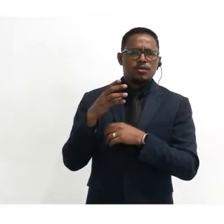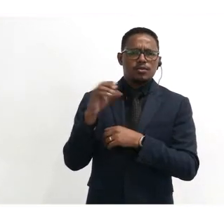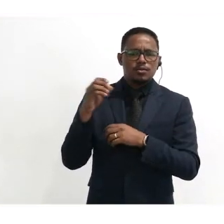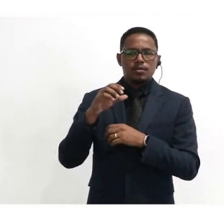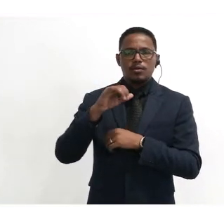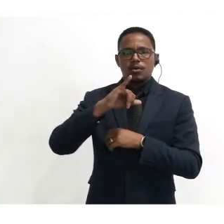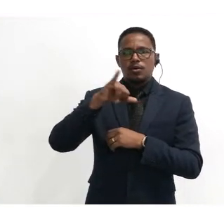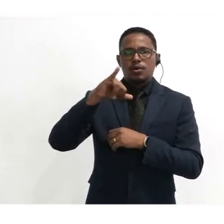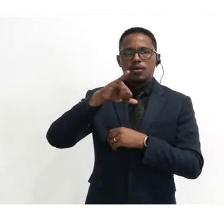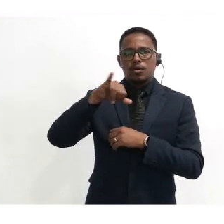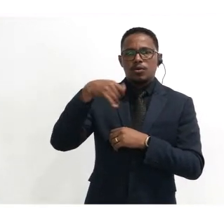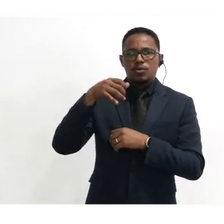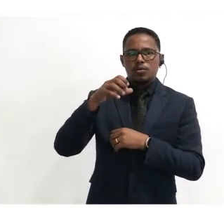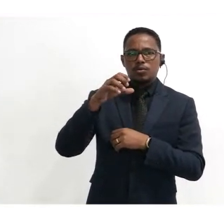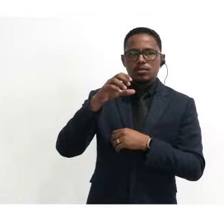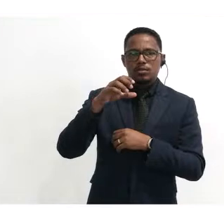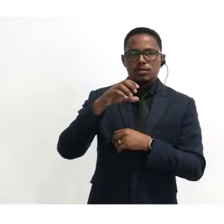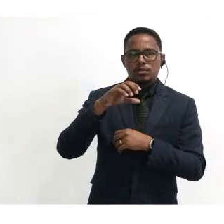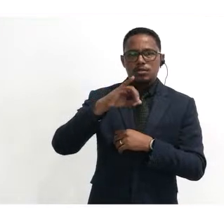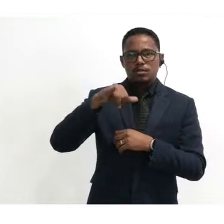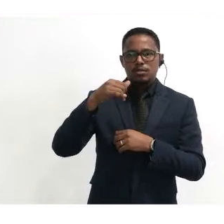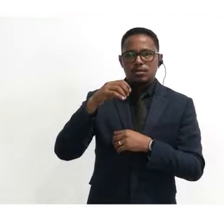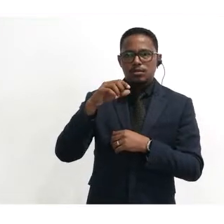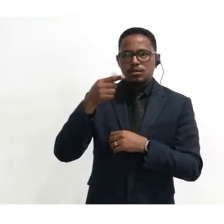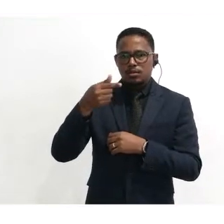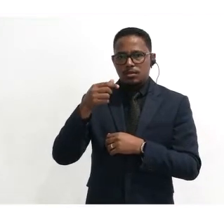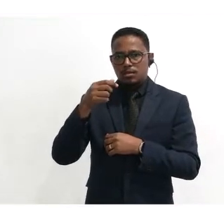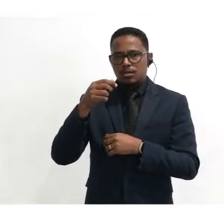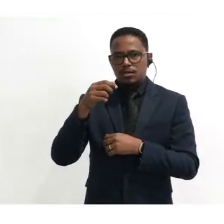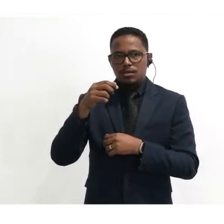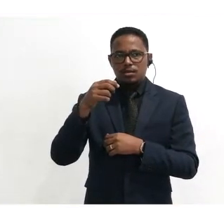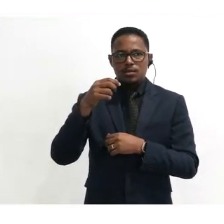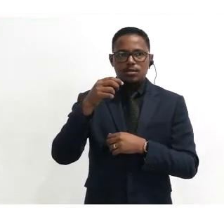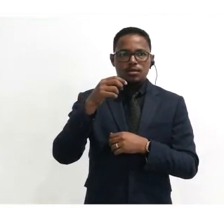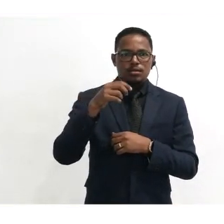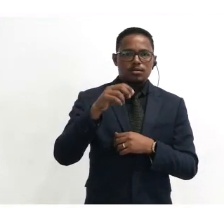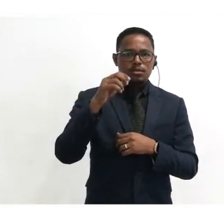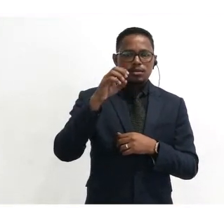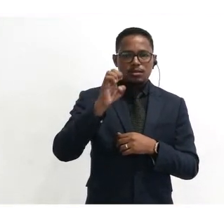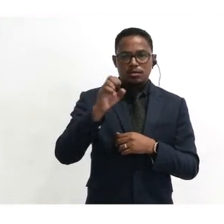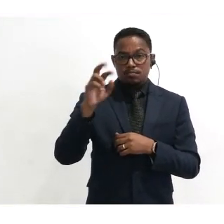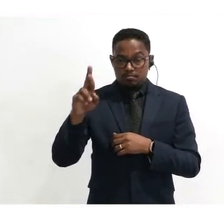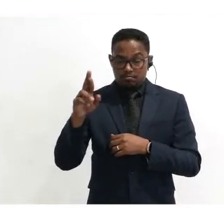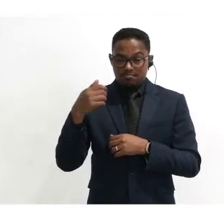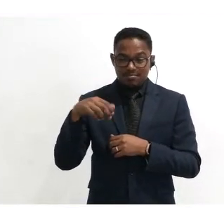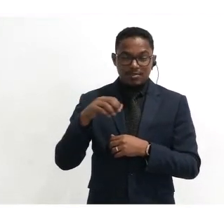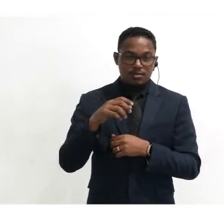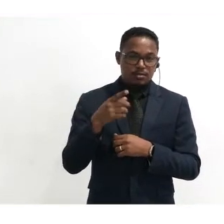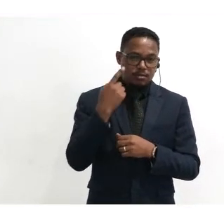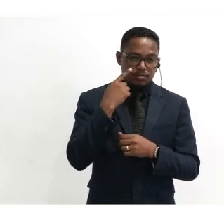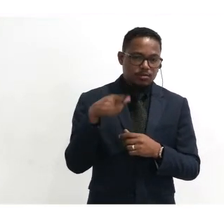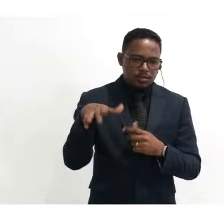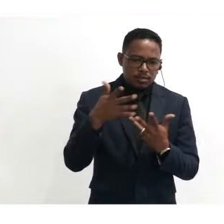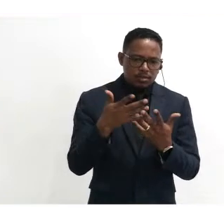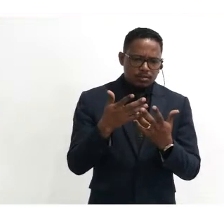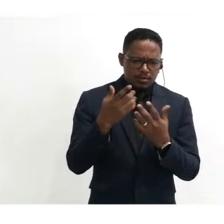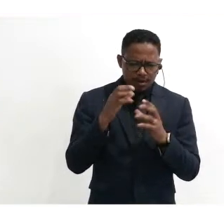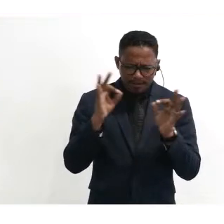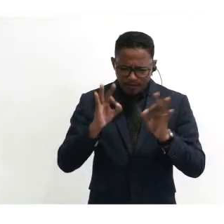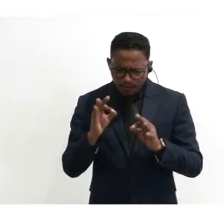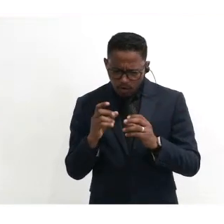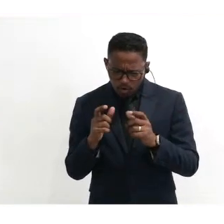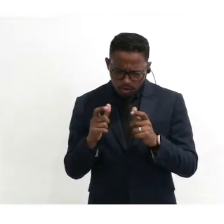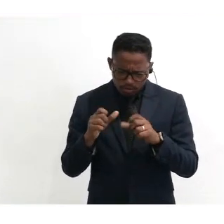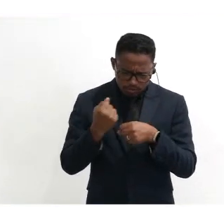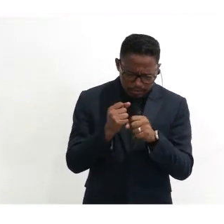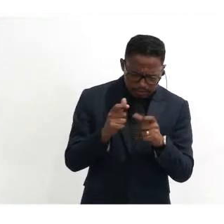that are specific to what the form of the package looks like. So there will be standardized packages like